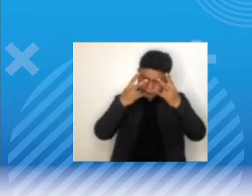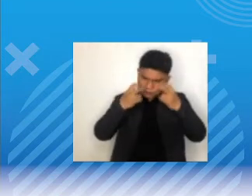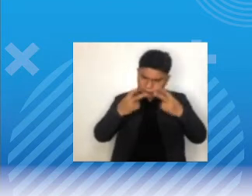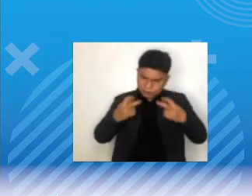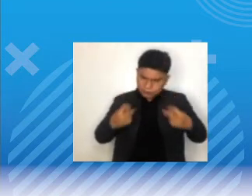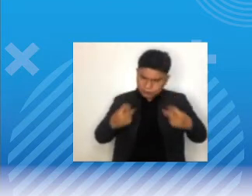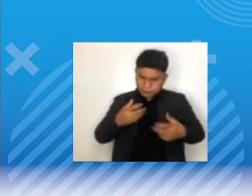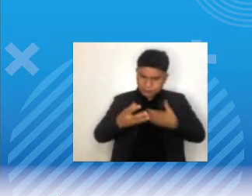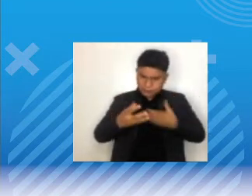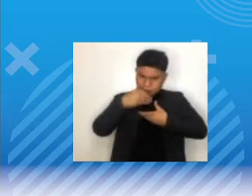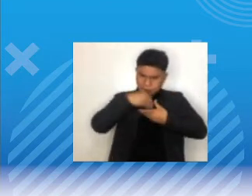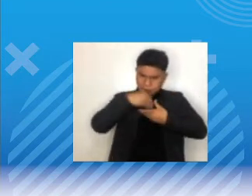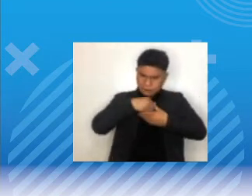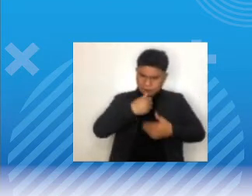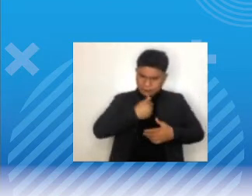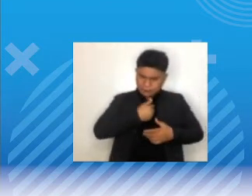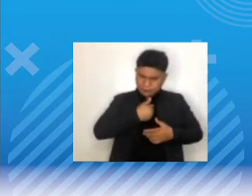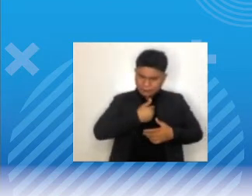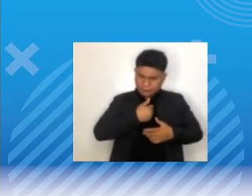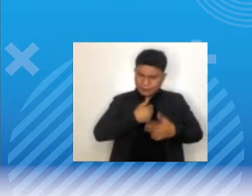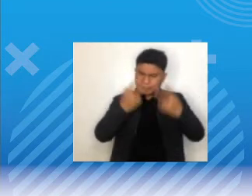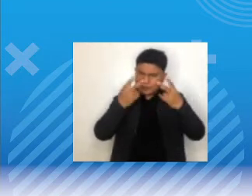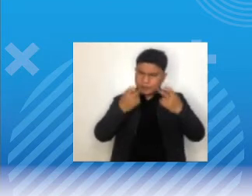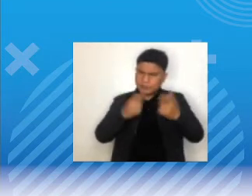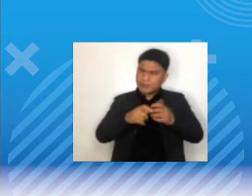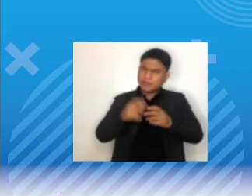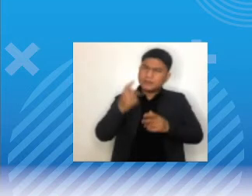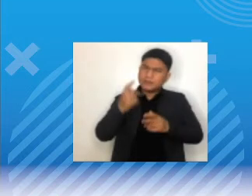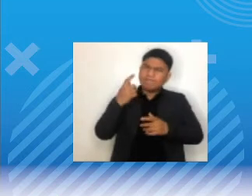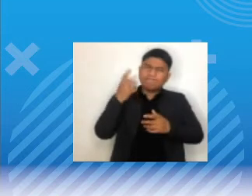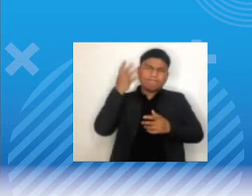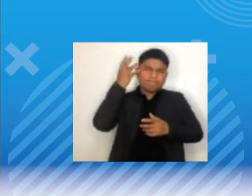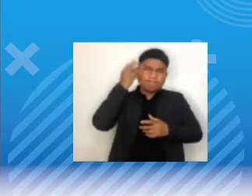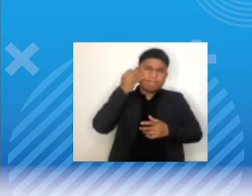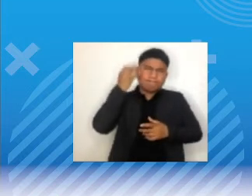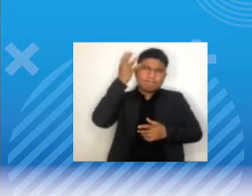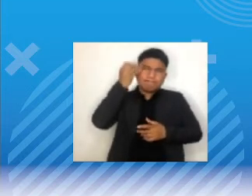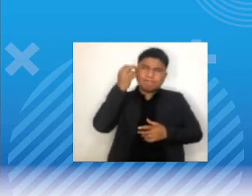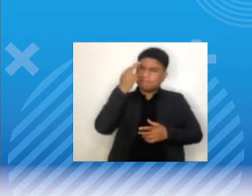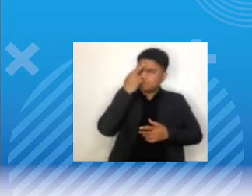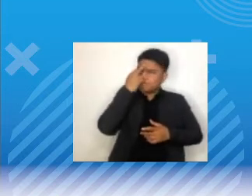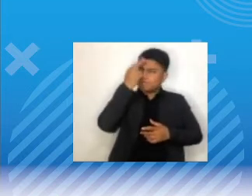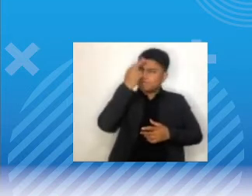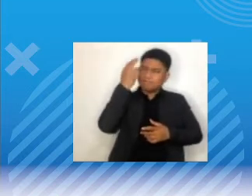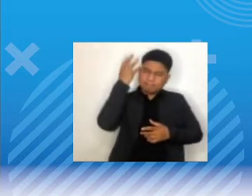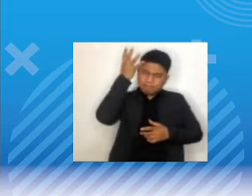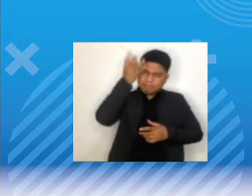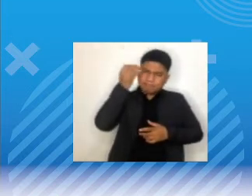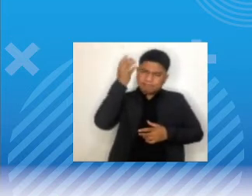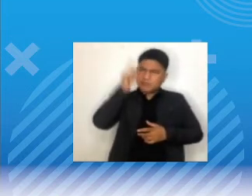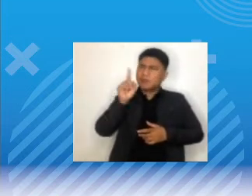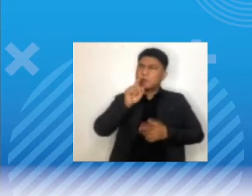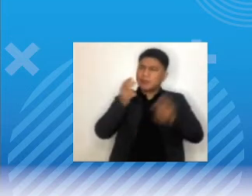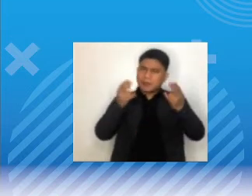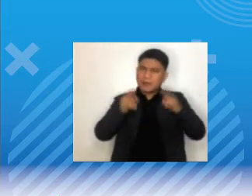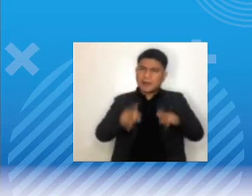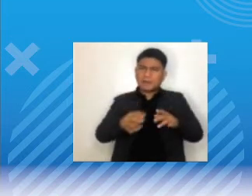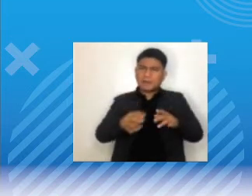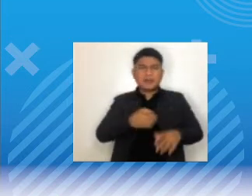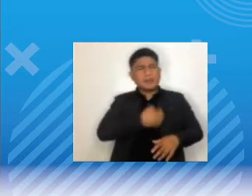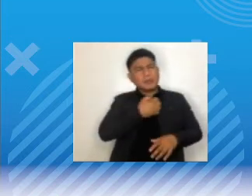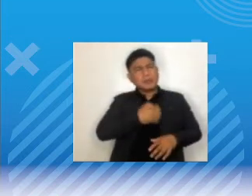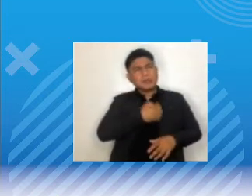mo. Pinapansin mo ang dumadaloy sa isipan mo, pinapansin mo kung ano ang nangyayari sa mga emosyon